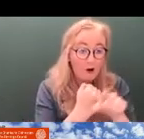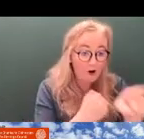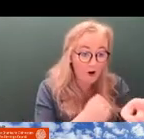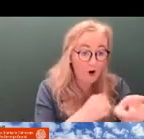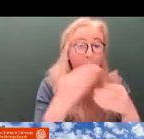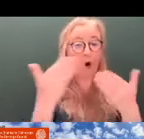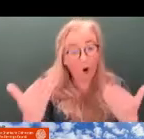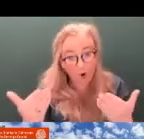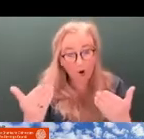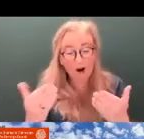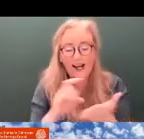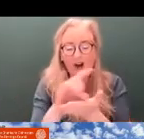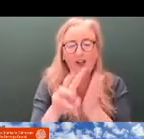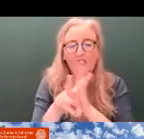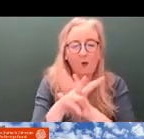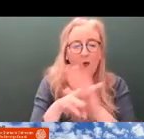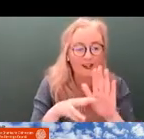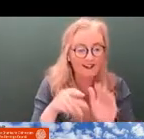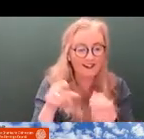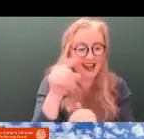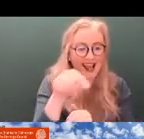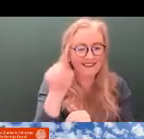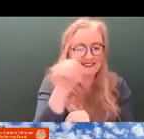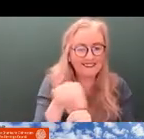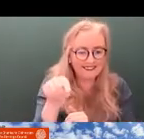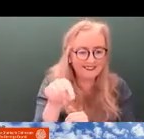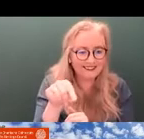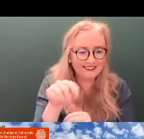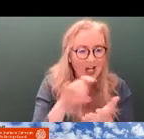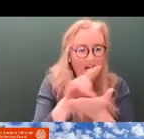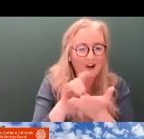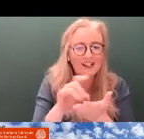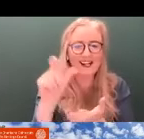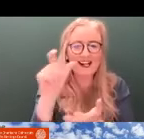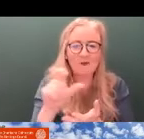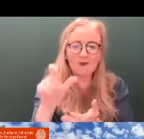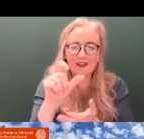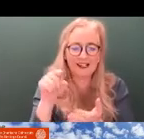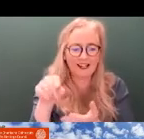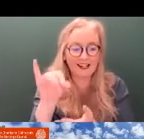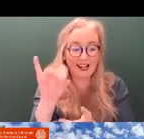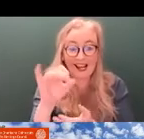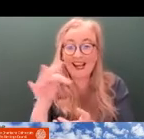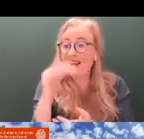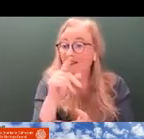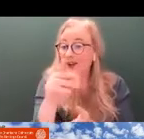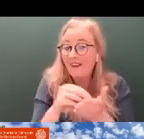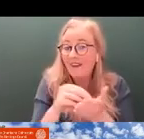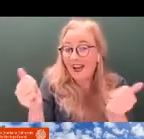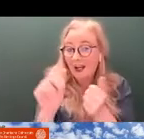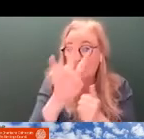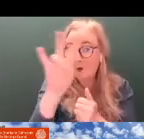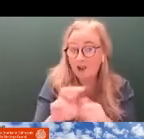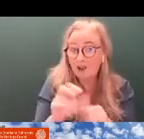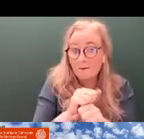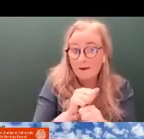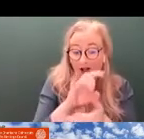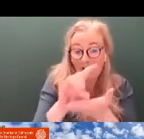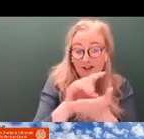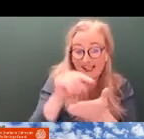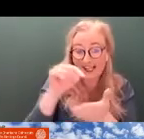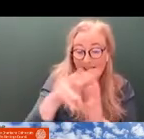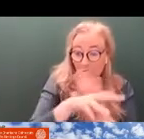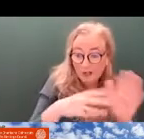Heritage Week at heritagecouncil.ie email. If you have any queries about Heritage Week this year, about the